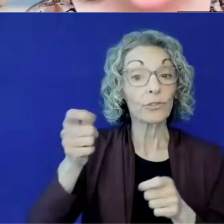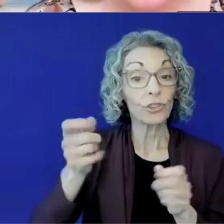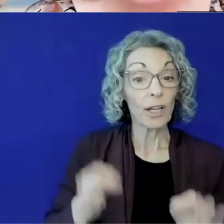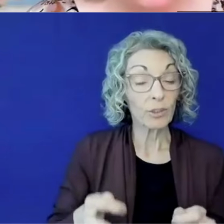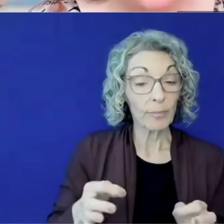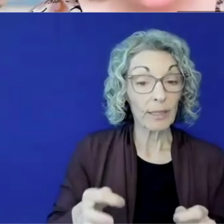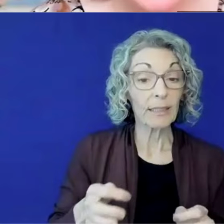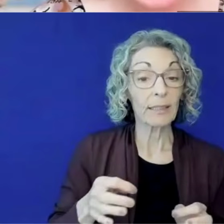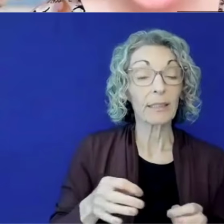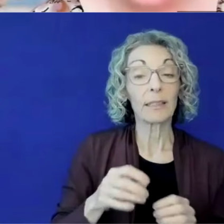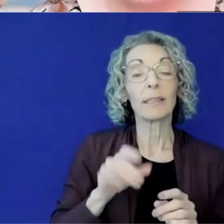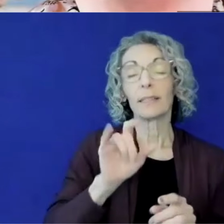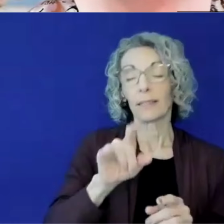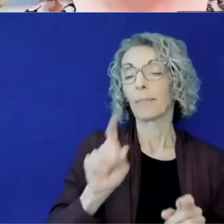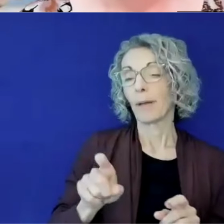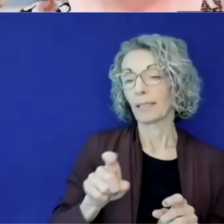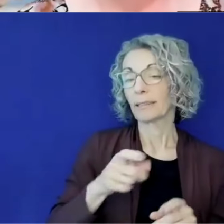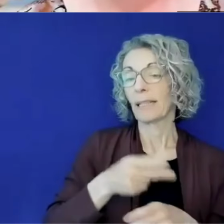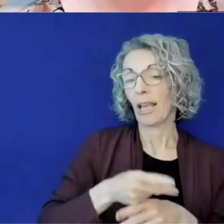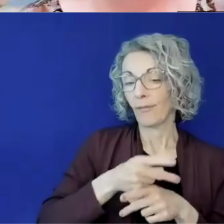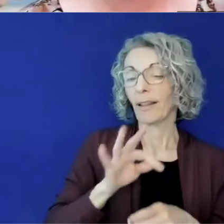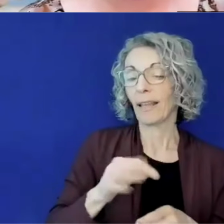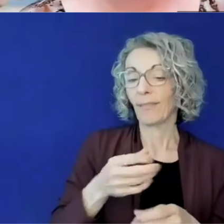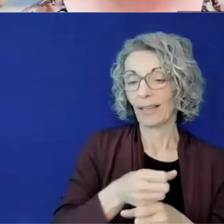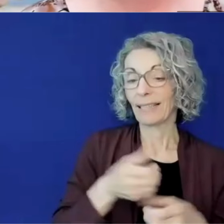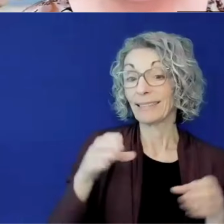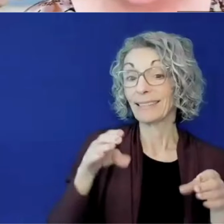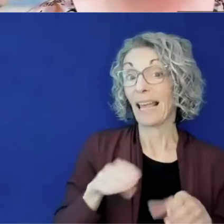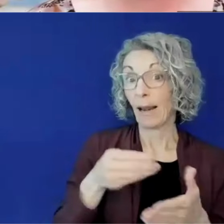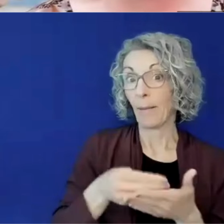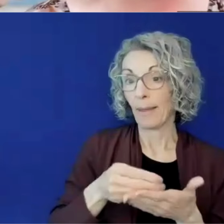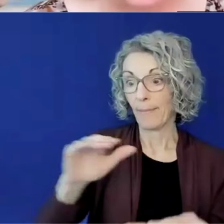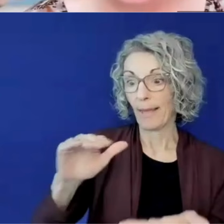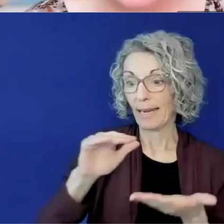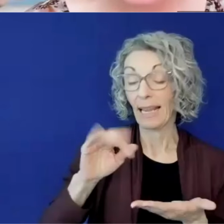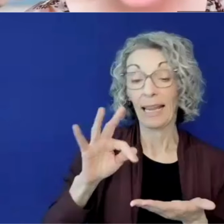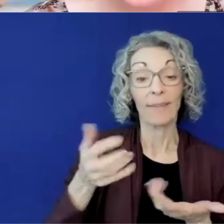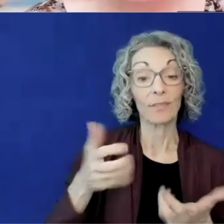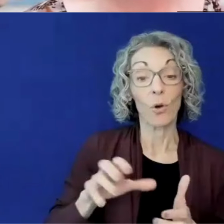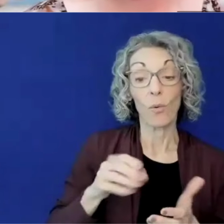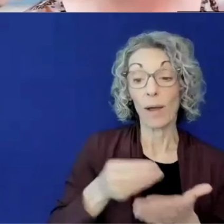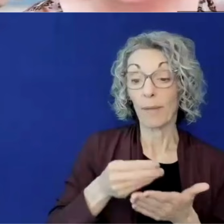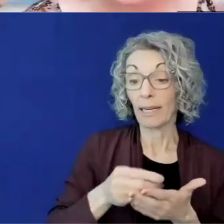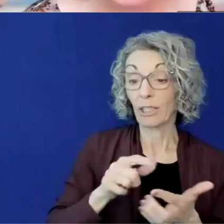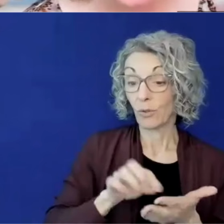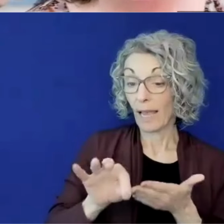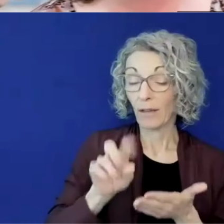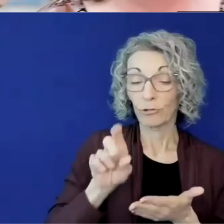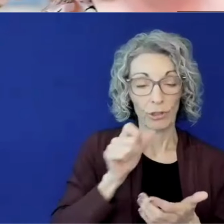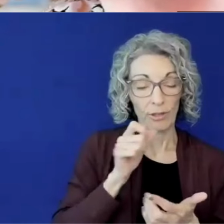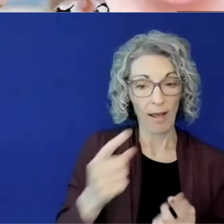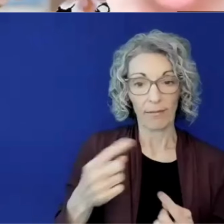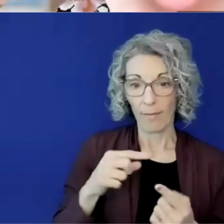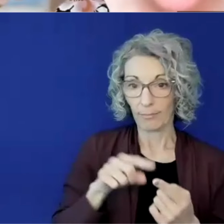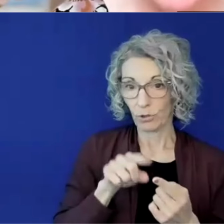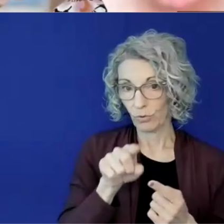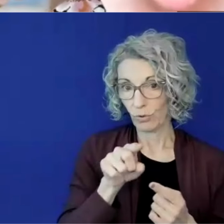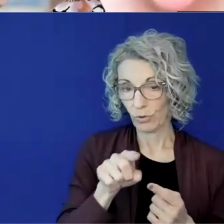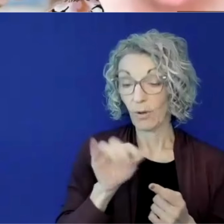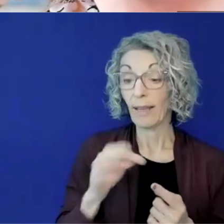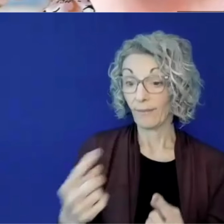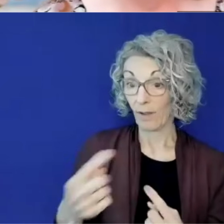you have to be careful if you're getting a settlement. If you don't want the money to count, it should not come to you. If it comes to you and then you put it